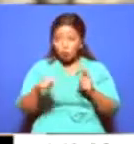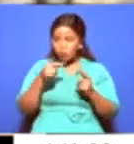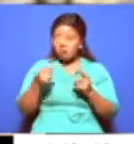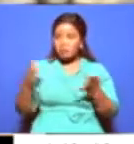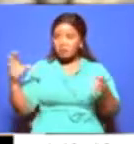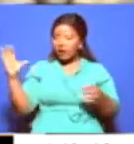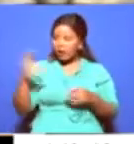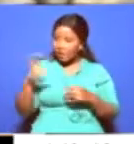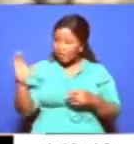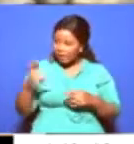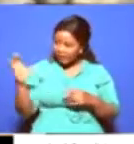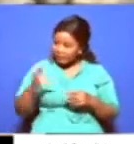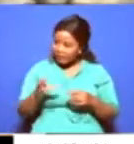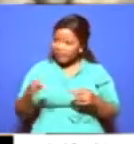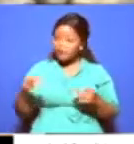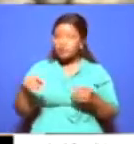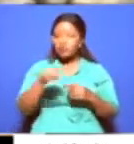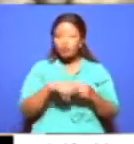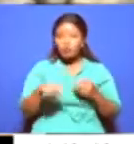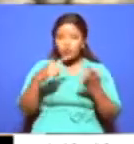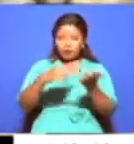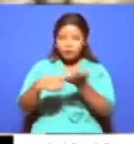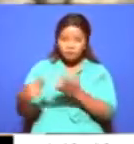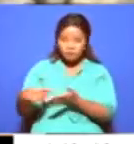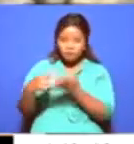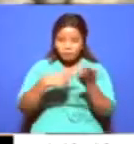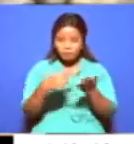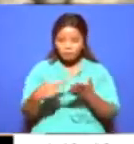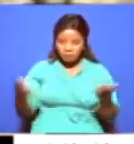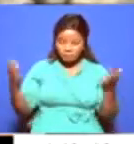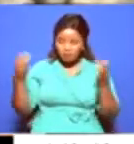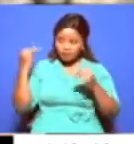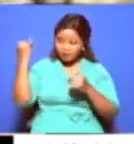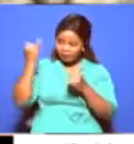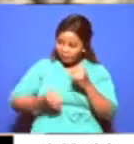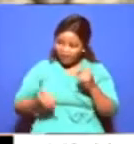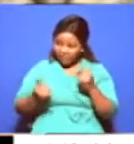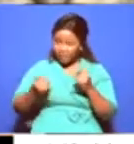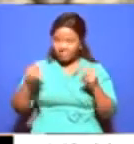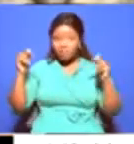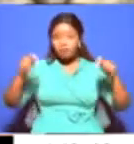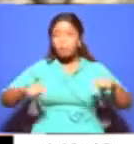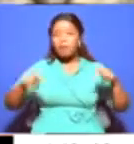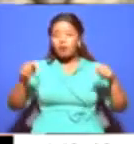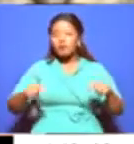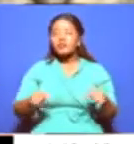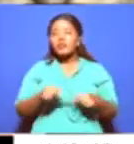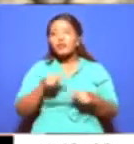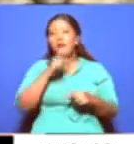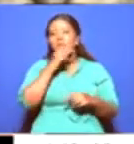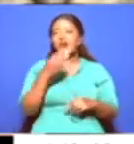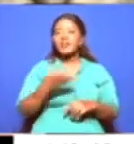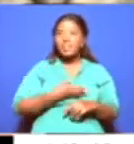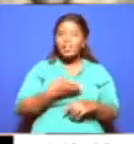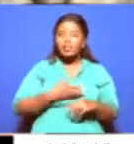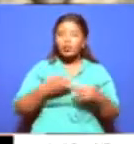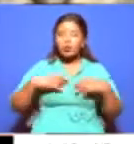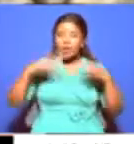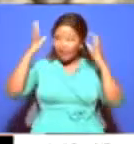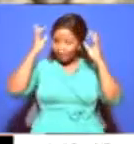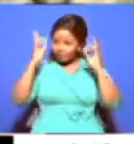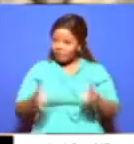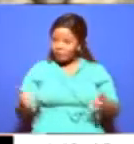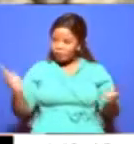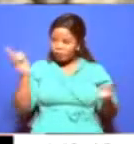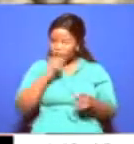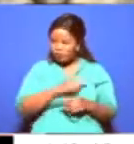tuliweza kuzungumziana, na mwishowe siku hii hawa wazee wamefanya uamuzi, na hiyo ndio uamuzi